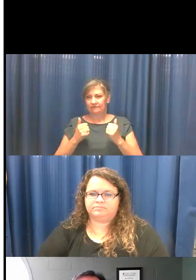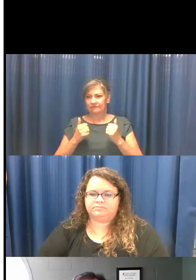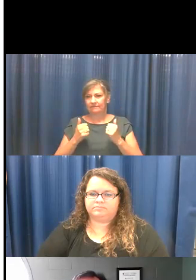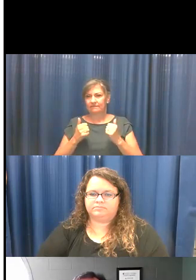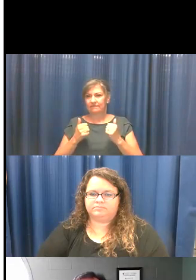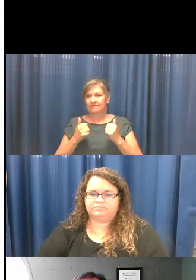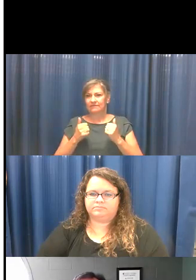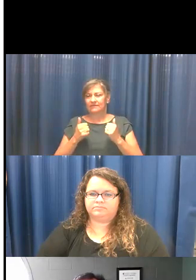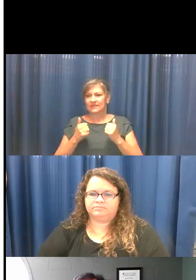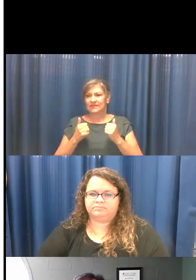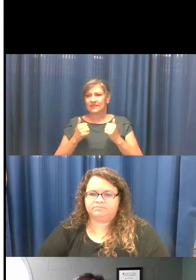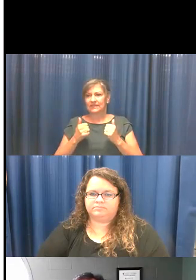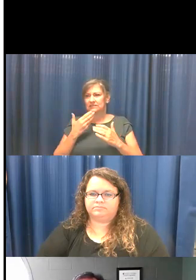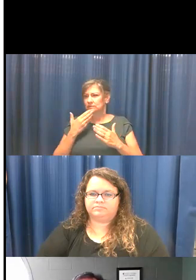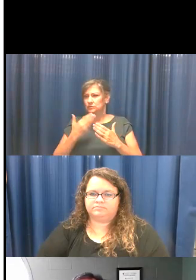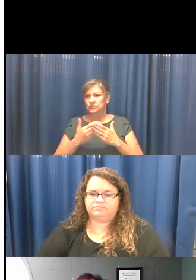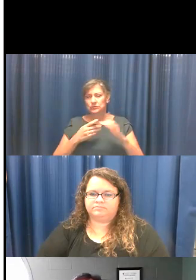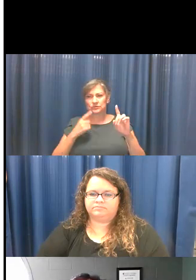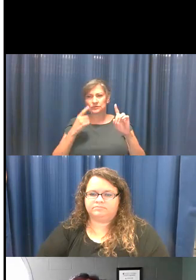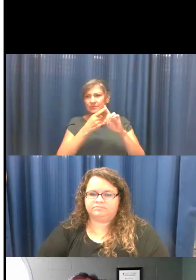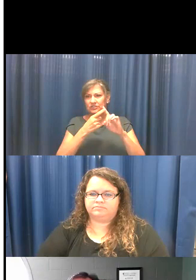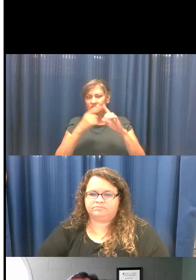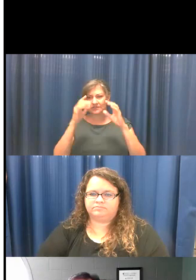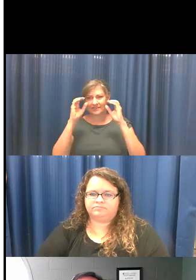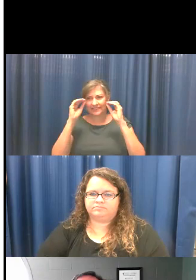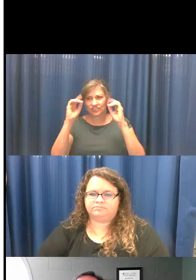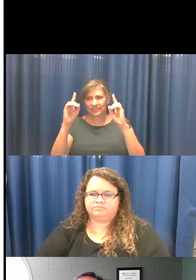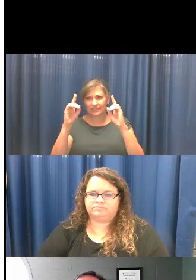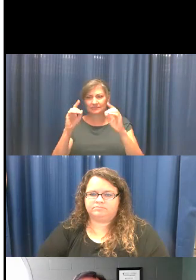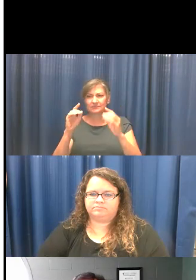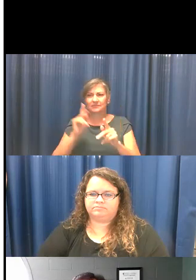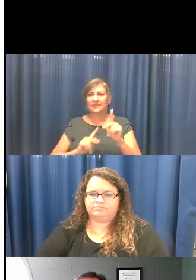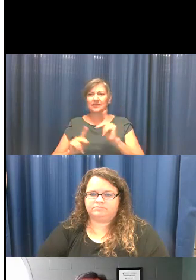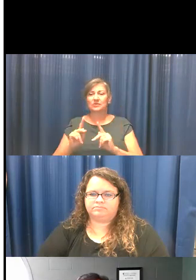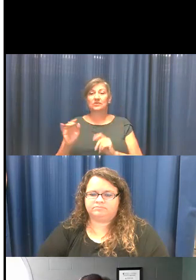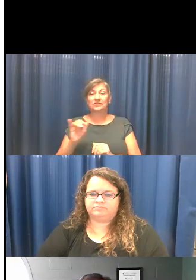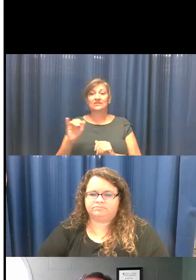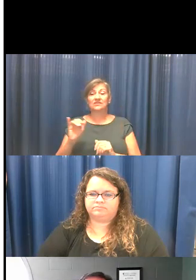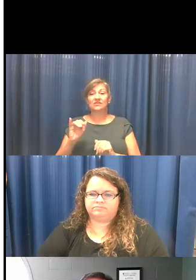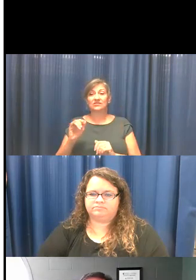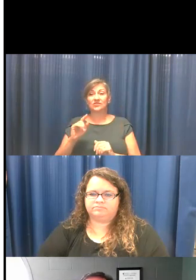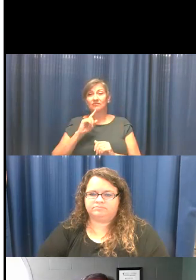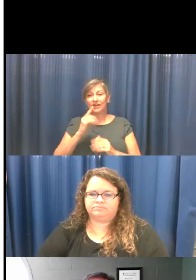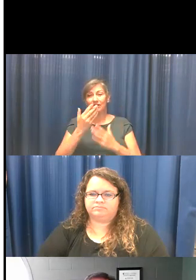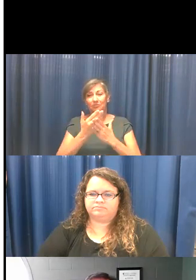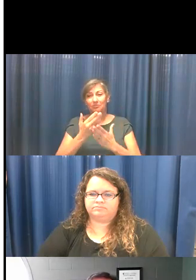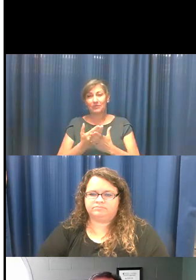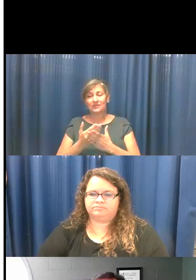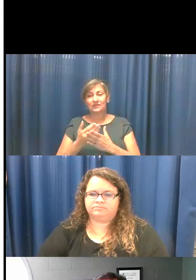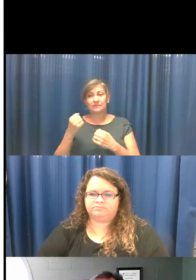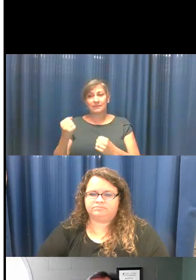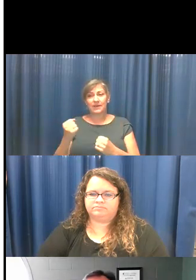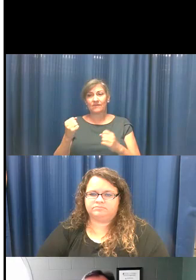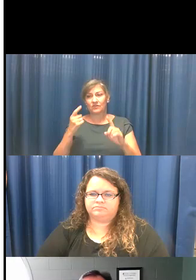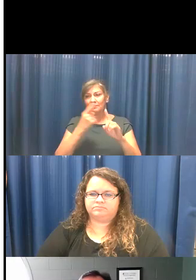is a noble mission that we have to educate people. It also is an incredibly practical and powerful mission that